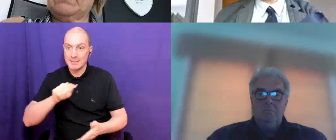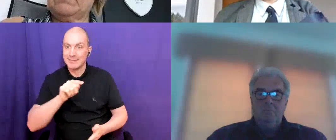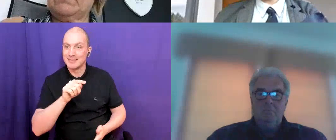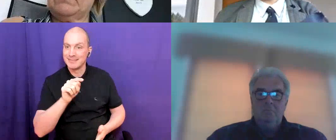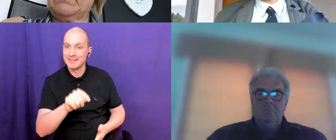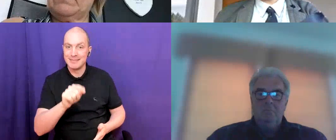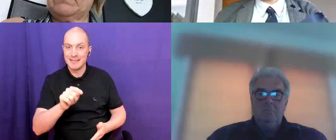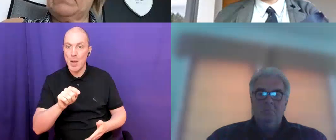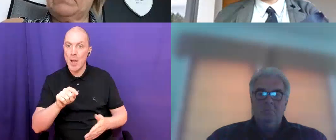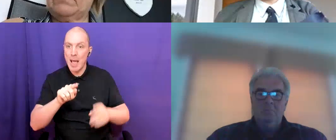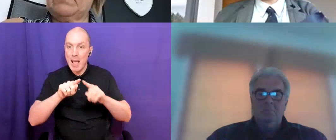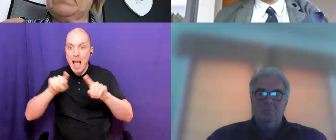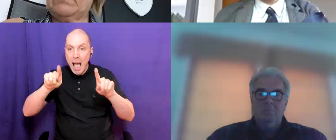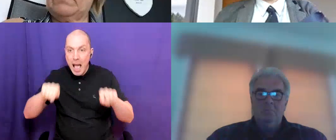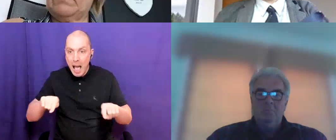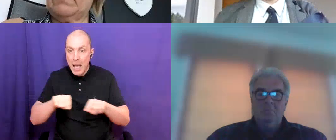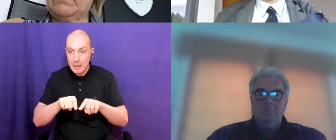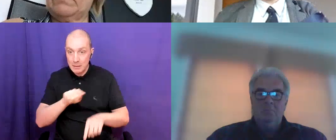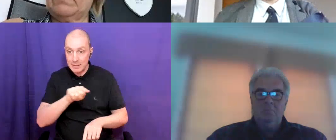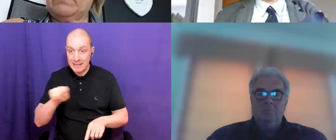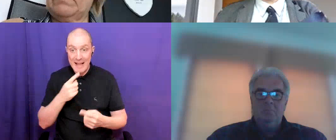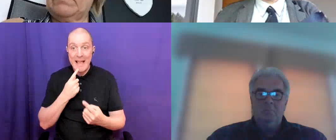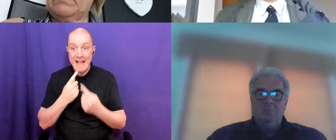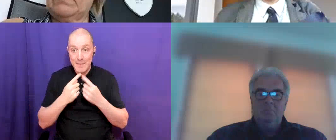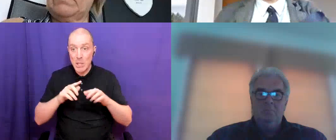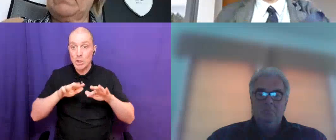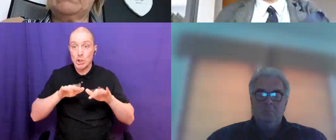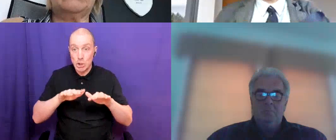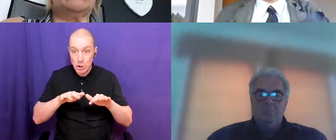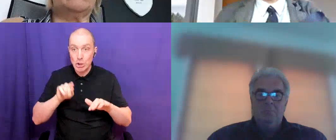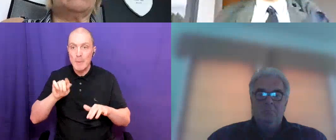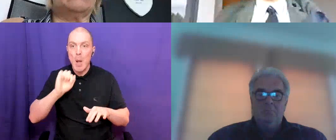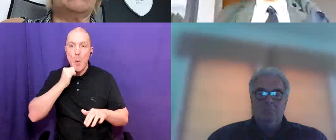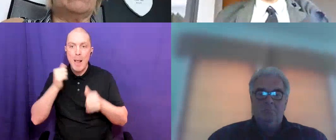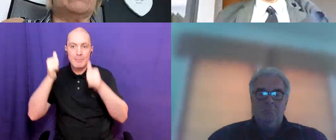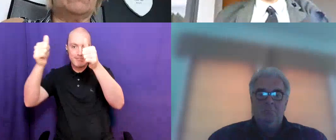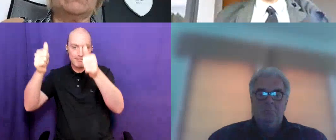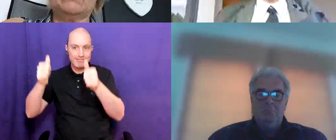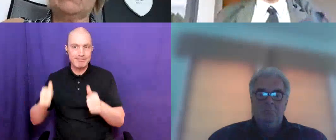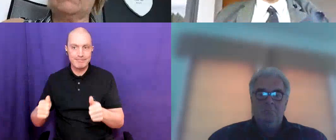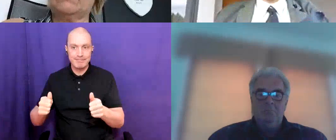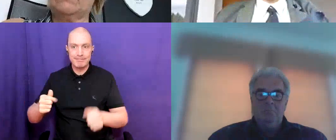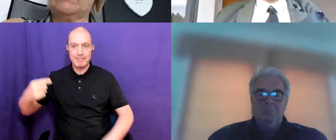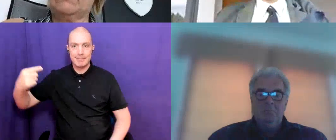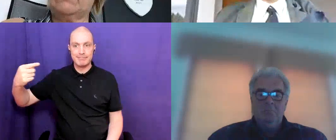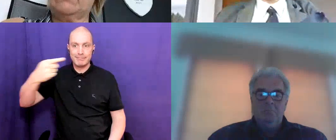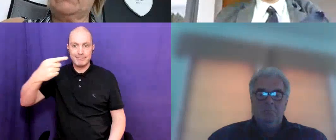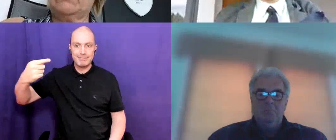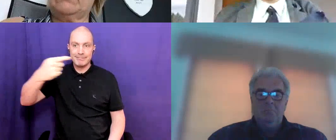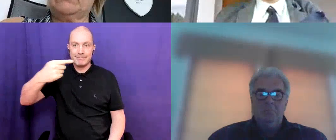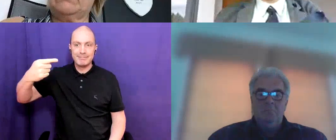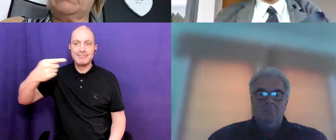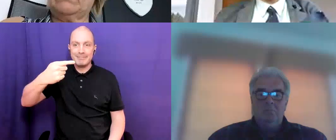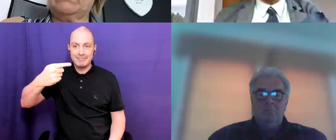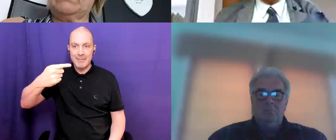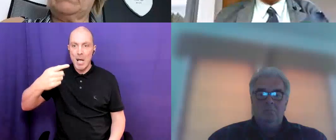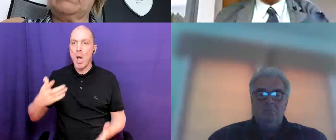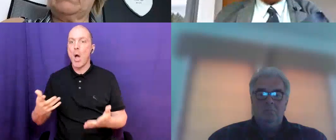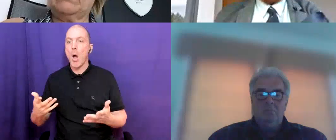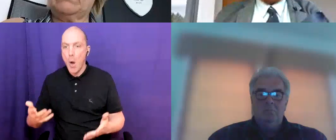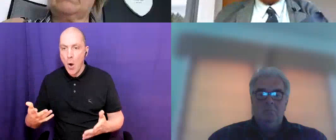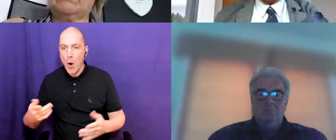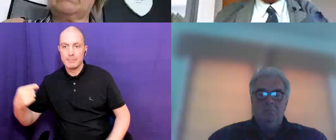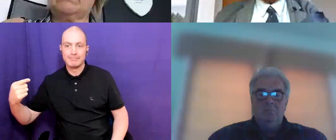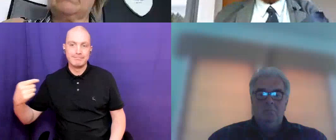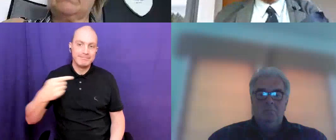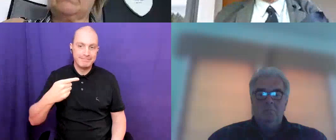on the polling cards, we'll also be displaying notices at the previous venues to redirect voters to the appropriate polling